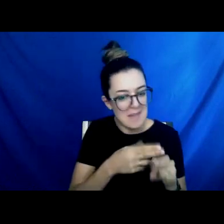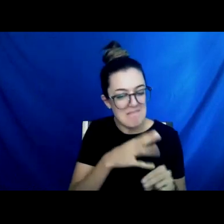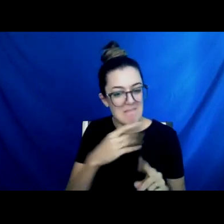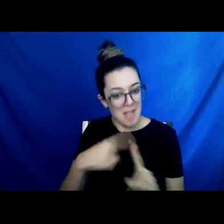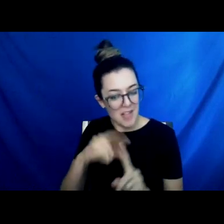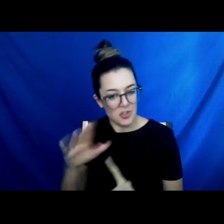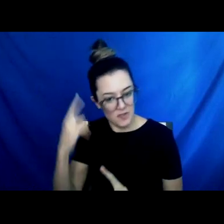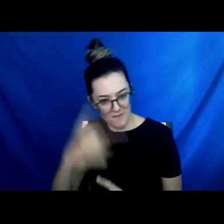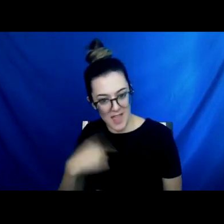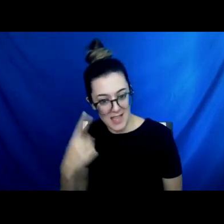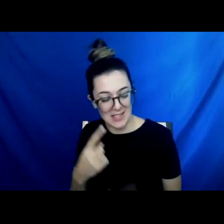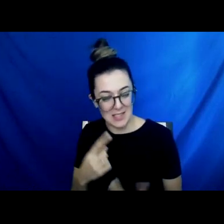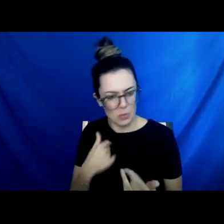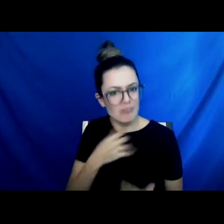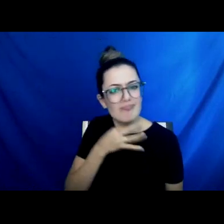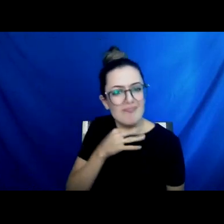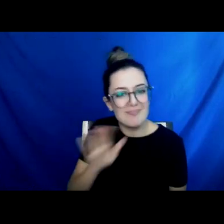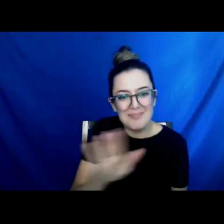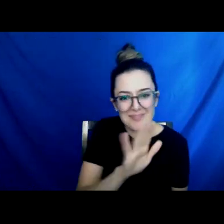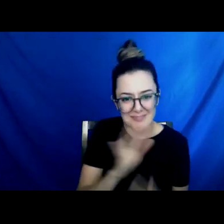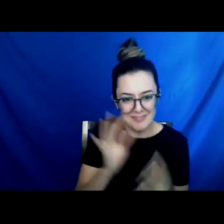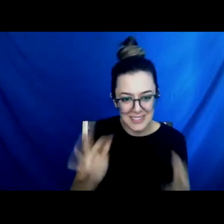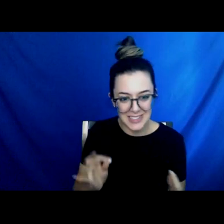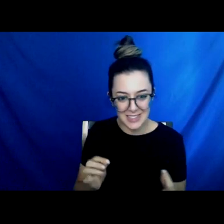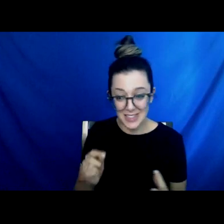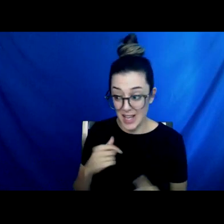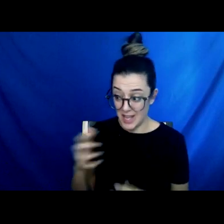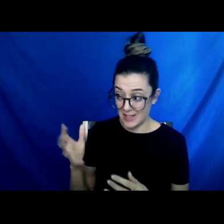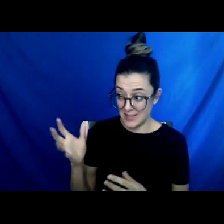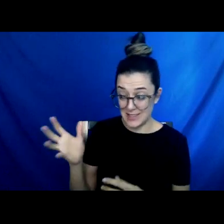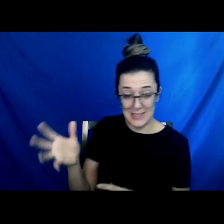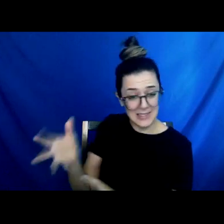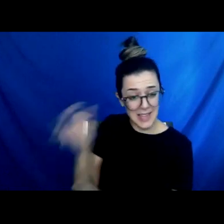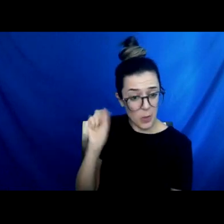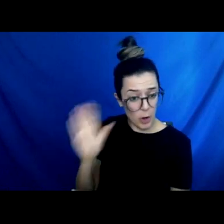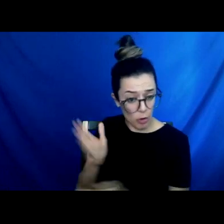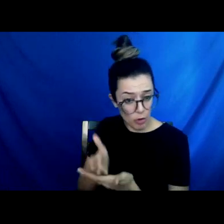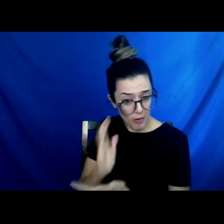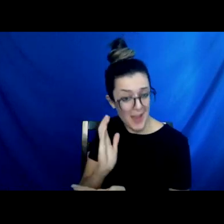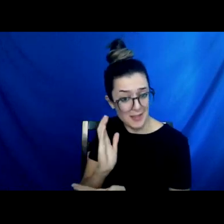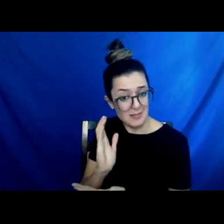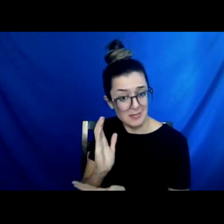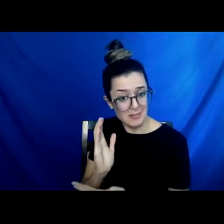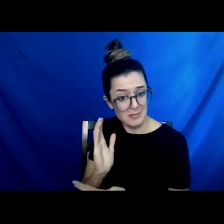you want to take away, the right of this person to assert that she wants this public?